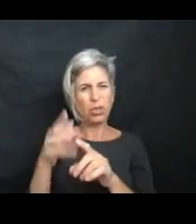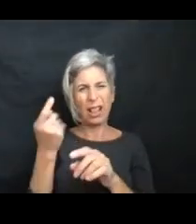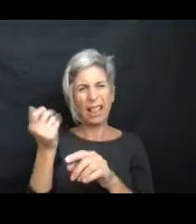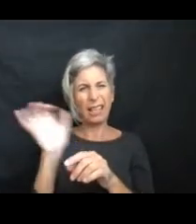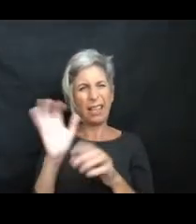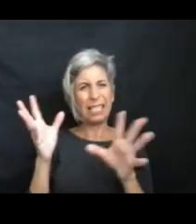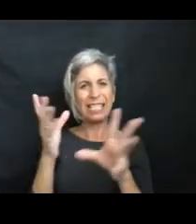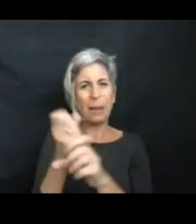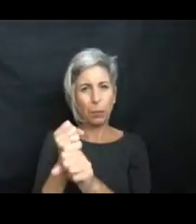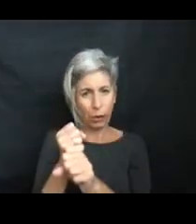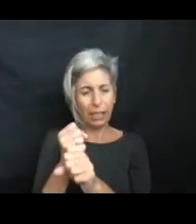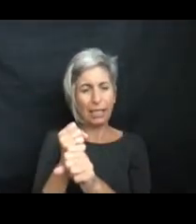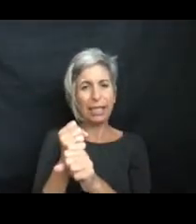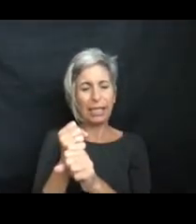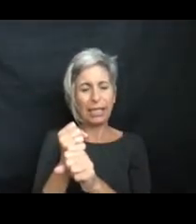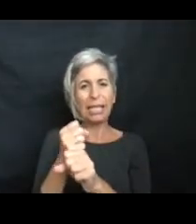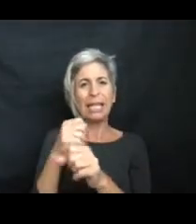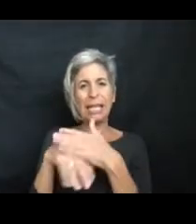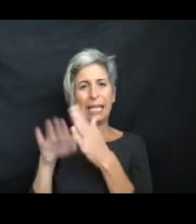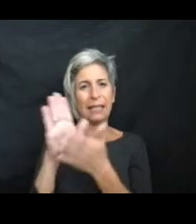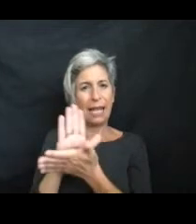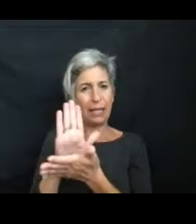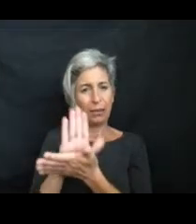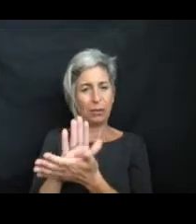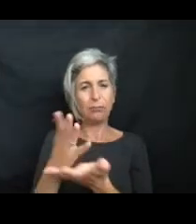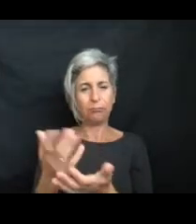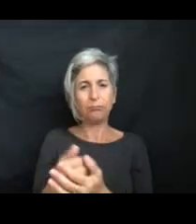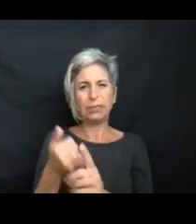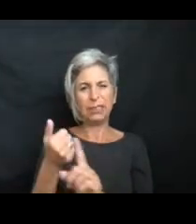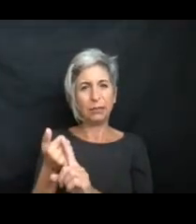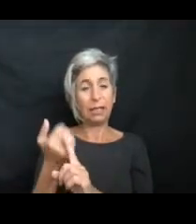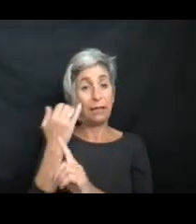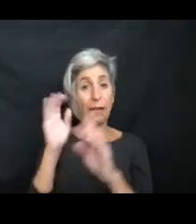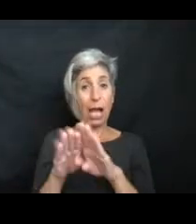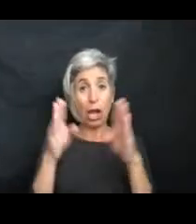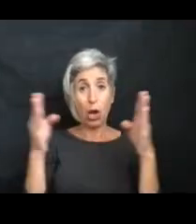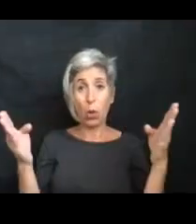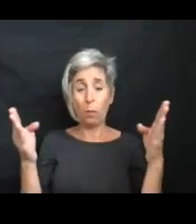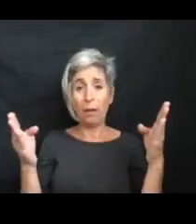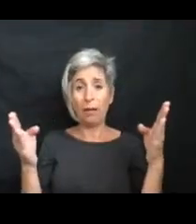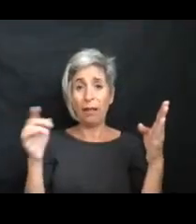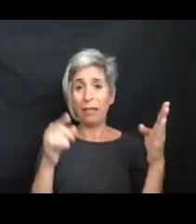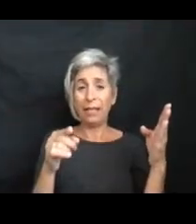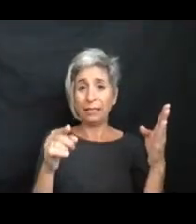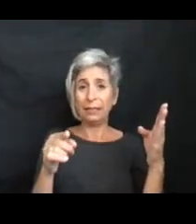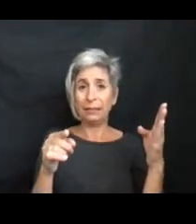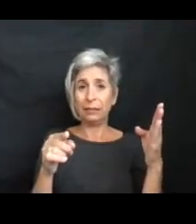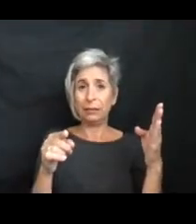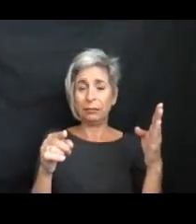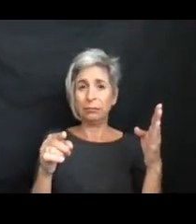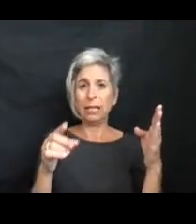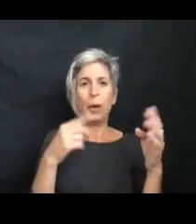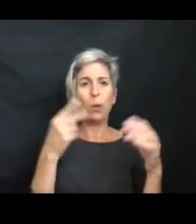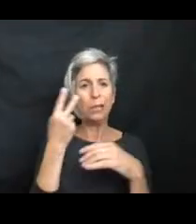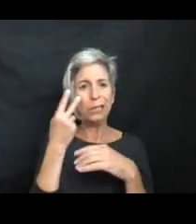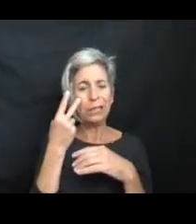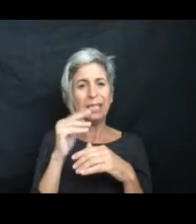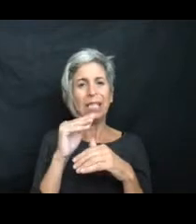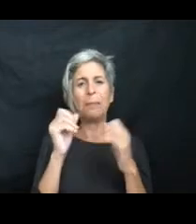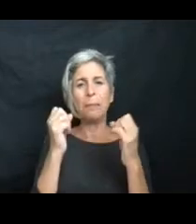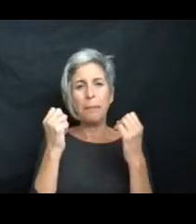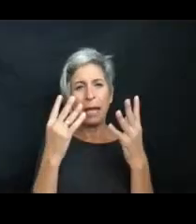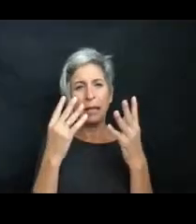what you will find within the document itself. So if I were to open up this marked up document, I will see that there's